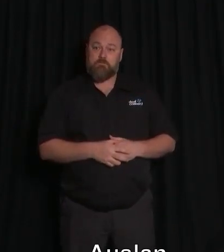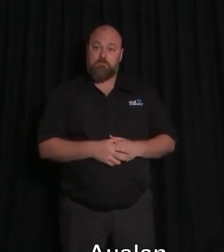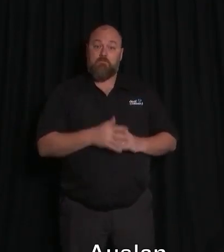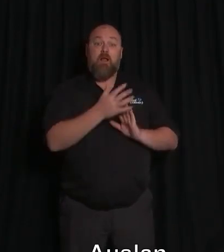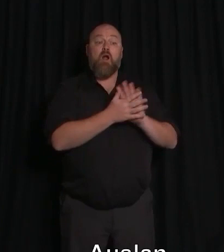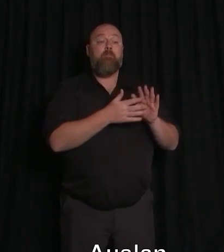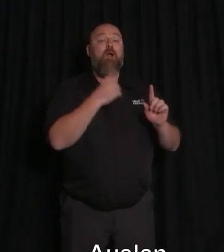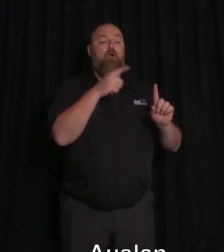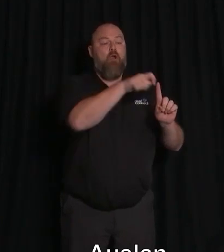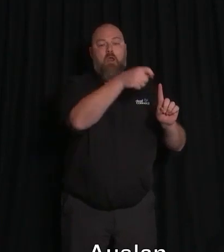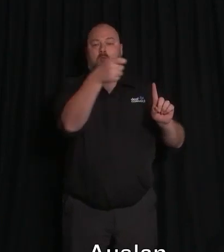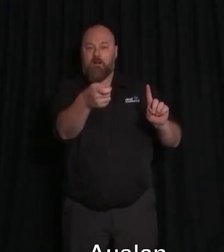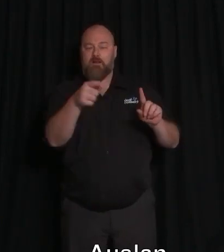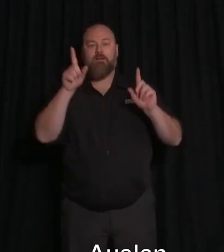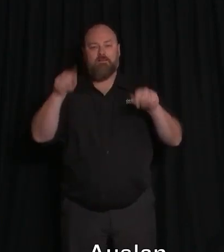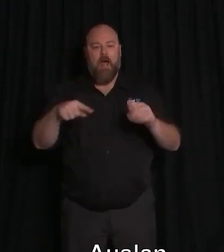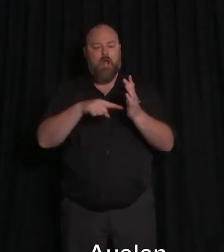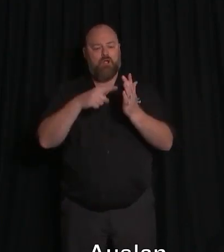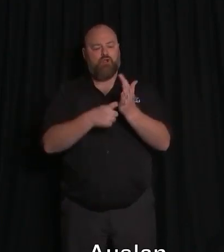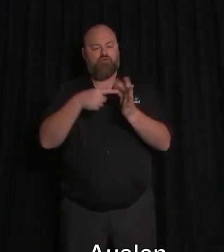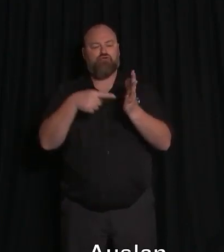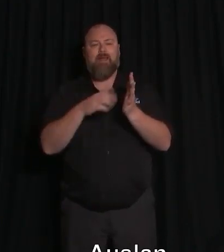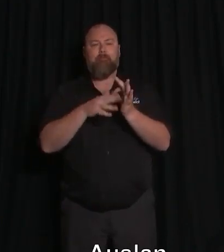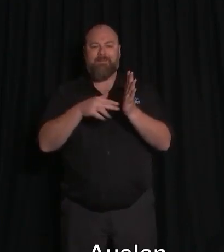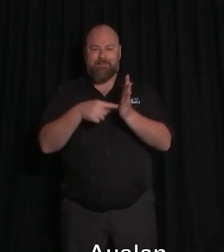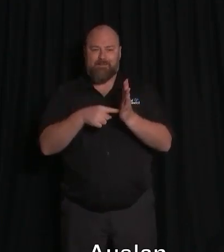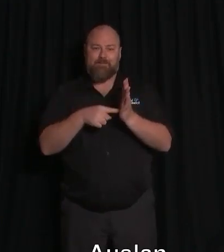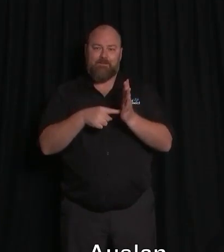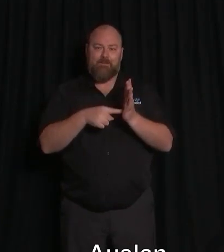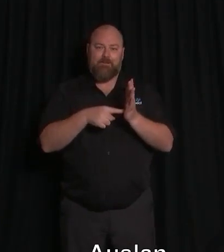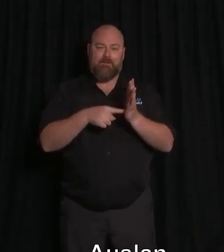to start the treatment action campaign. Thank you. Yes, please, for Zaki.